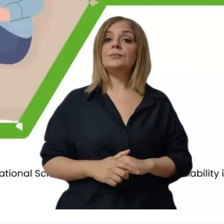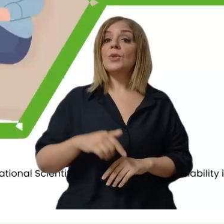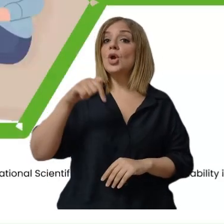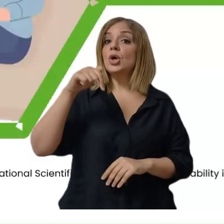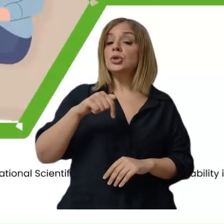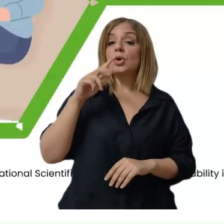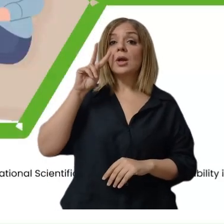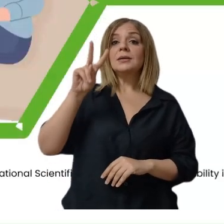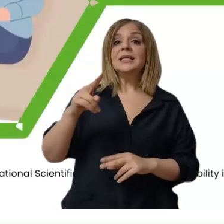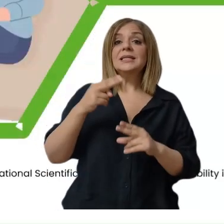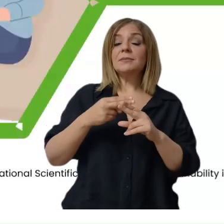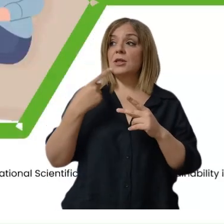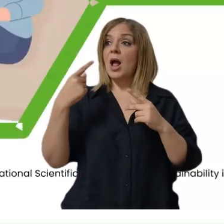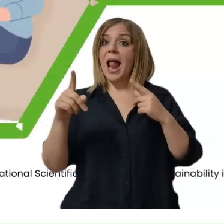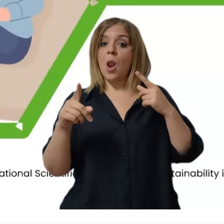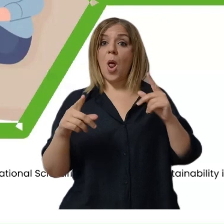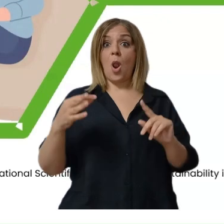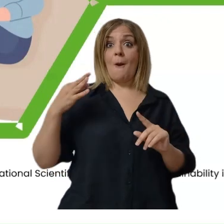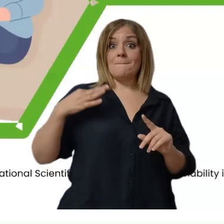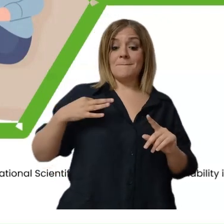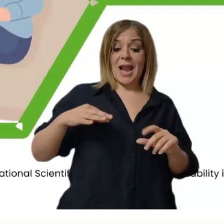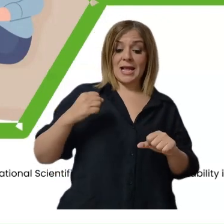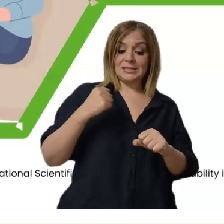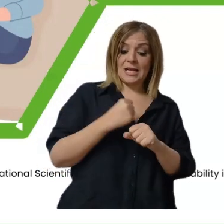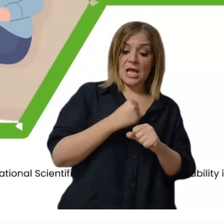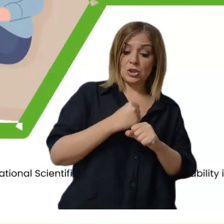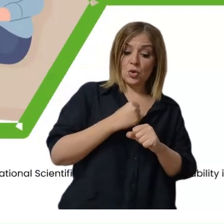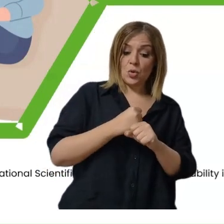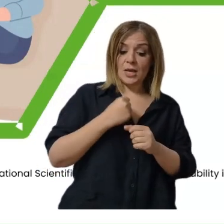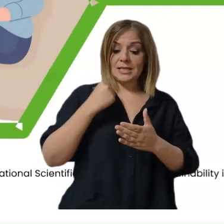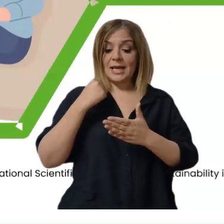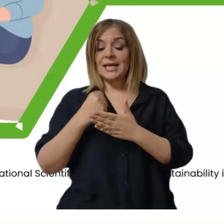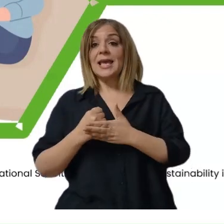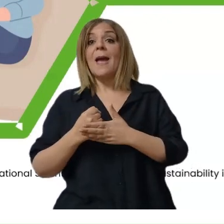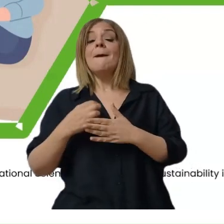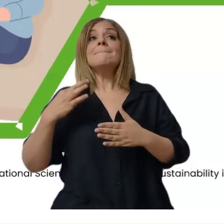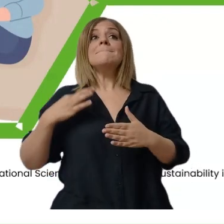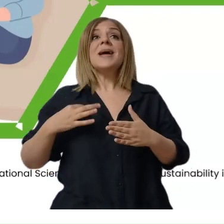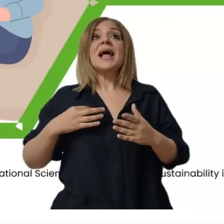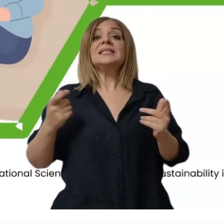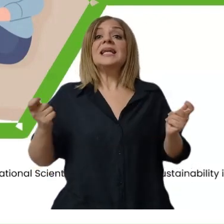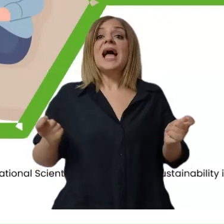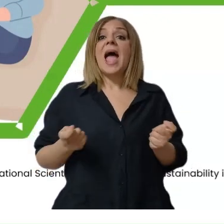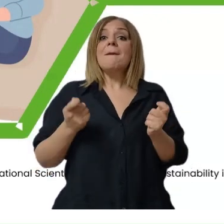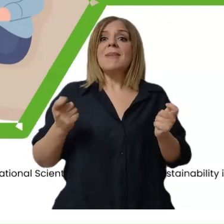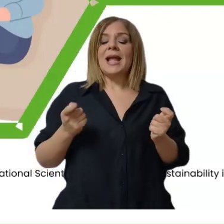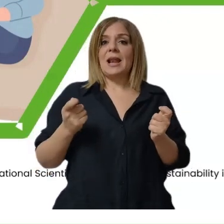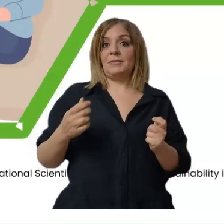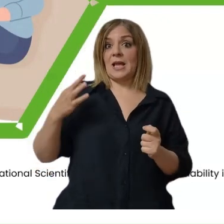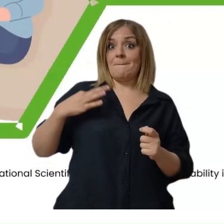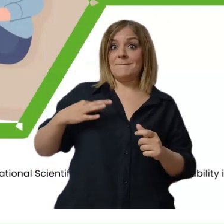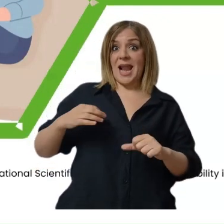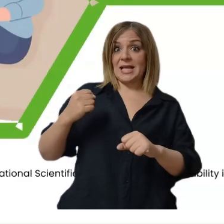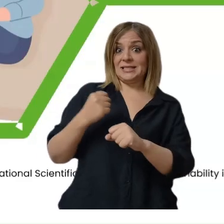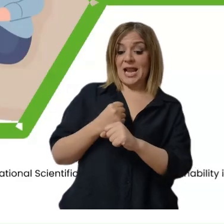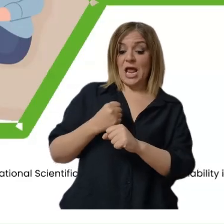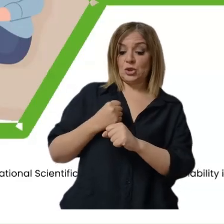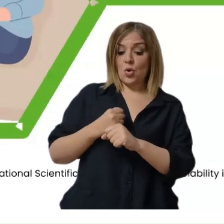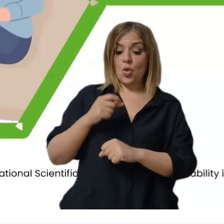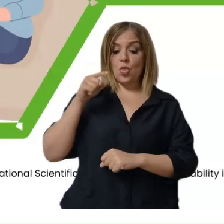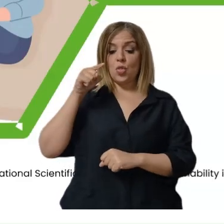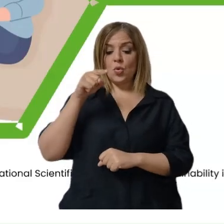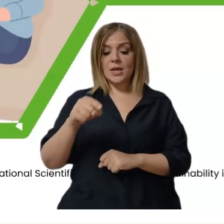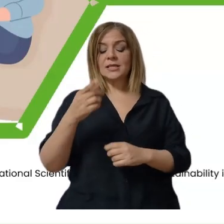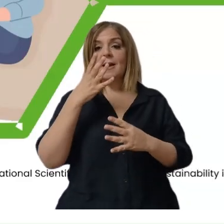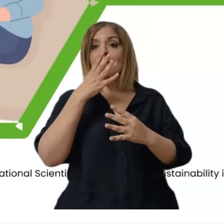Now we see what is the difference between green jobs and greening jobs and professions. Green jobs, let's say,